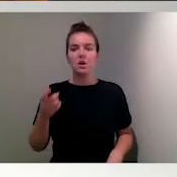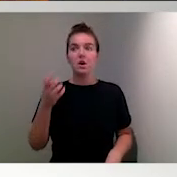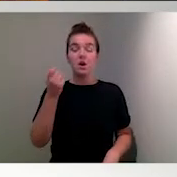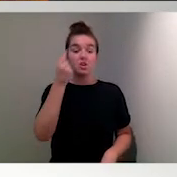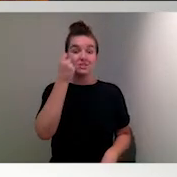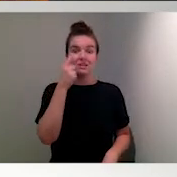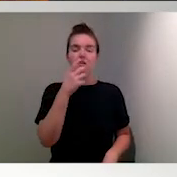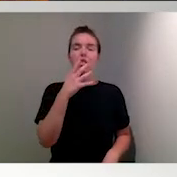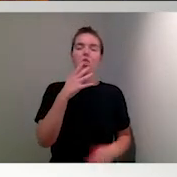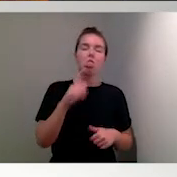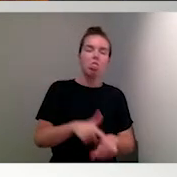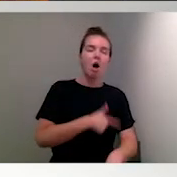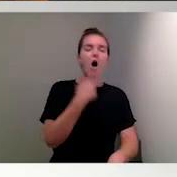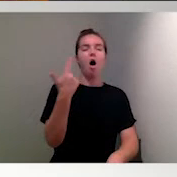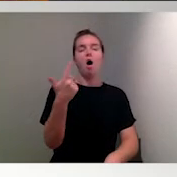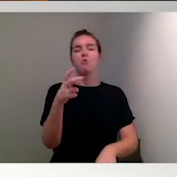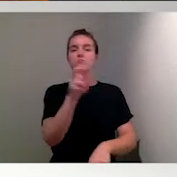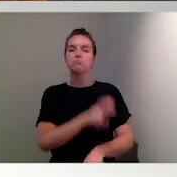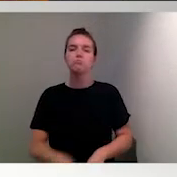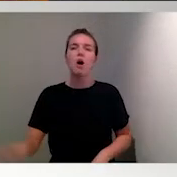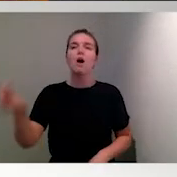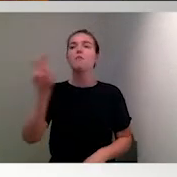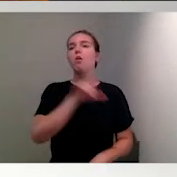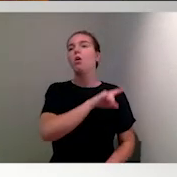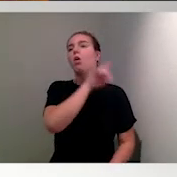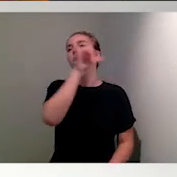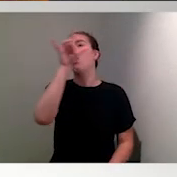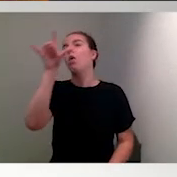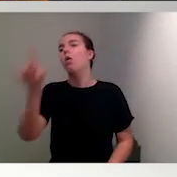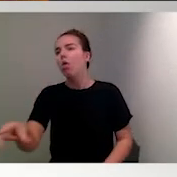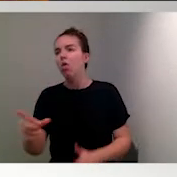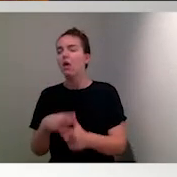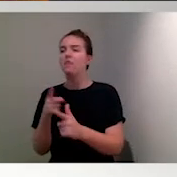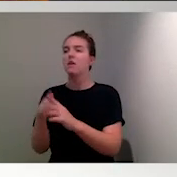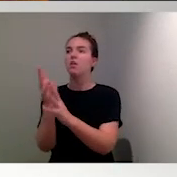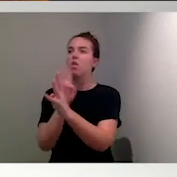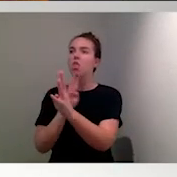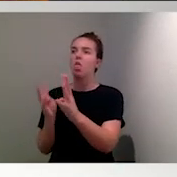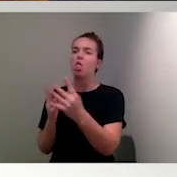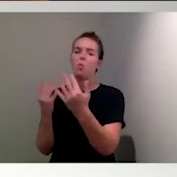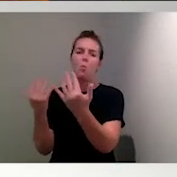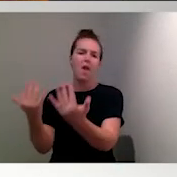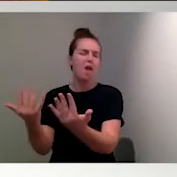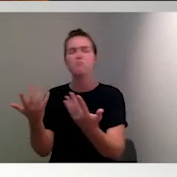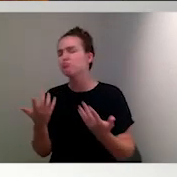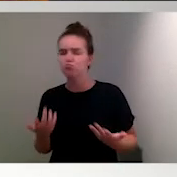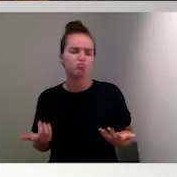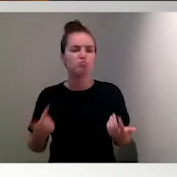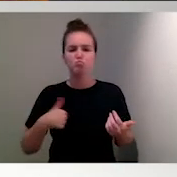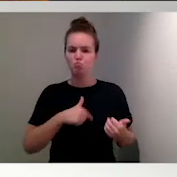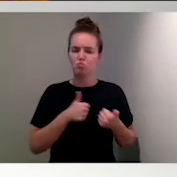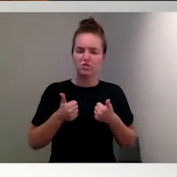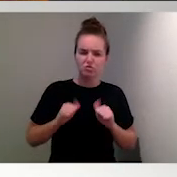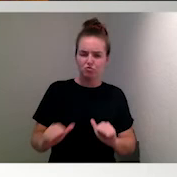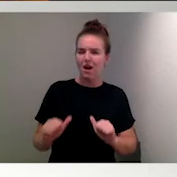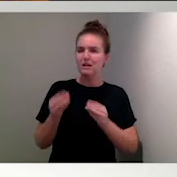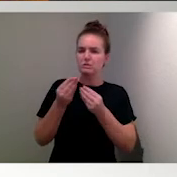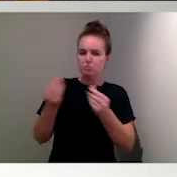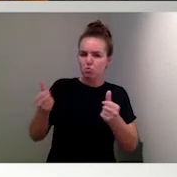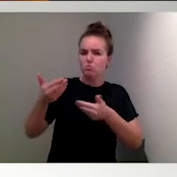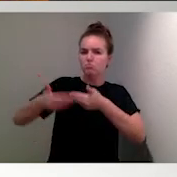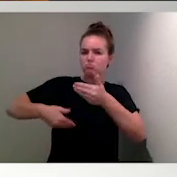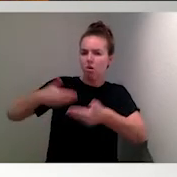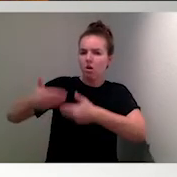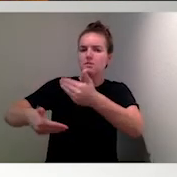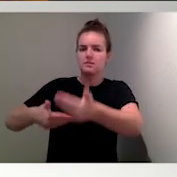end of their bandwidth. So we really just try to smooth the way out as best as we can, and we try to accommodate